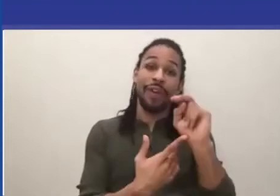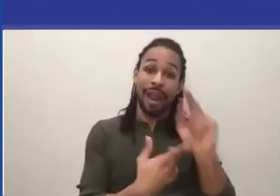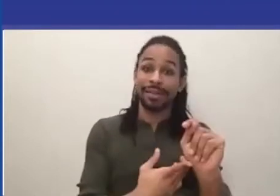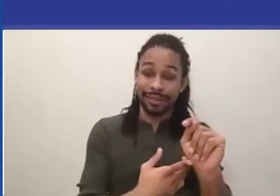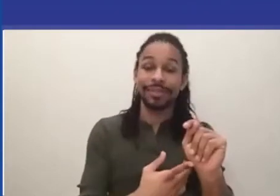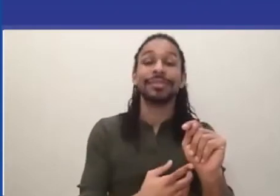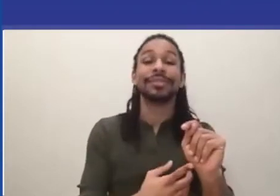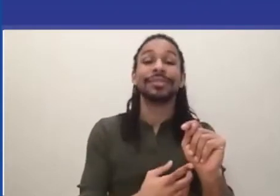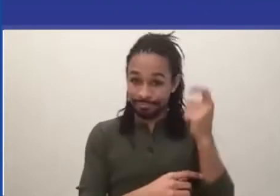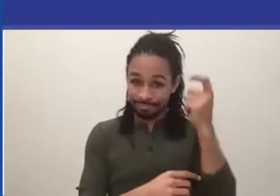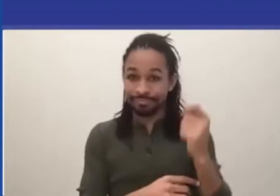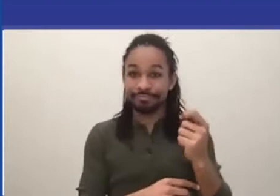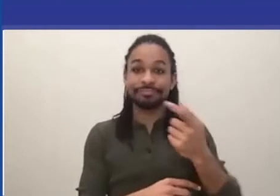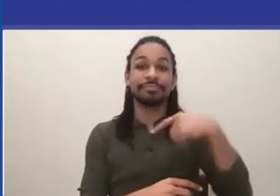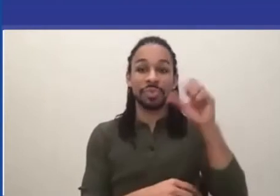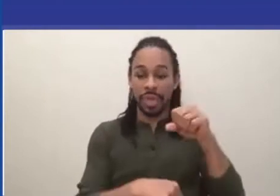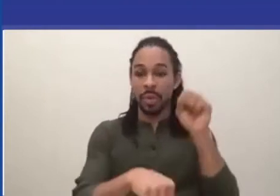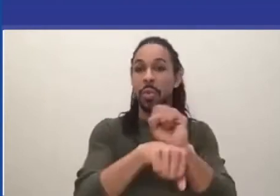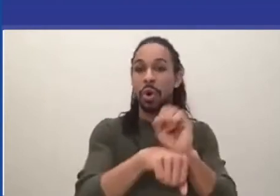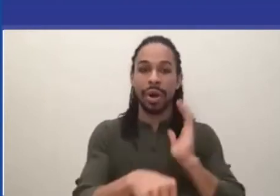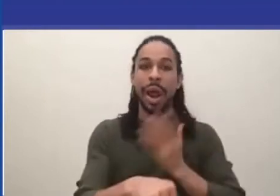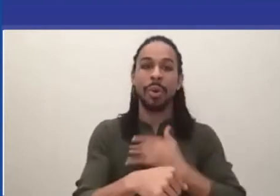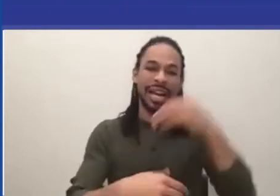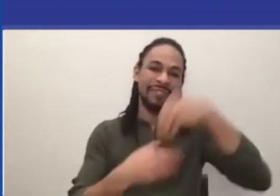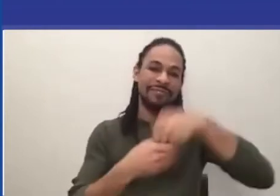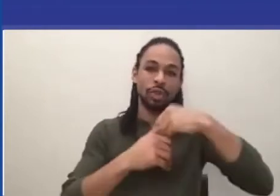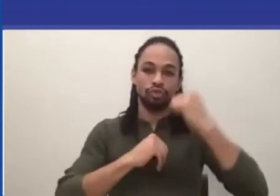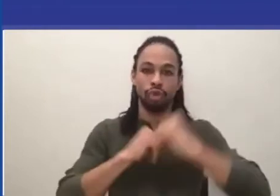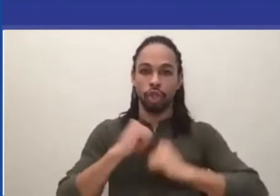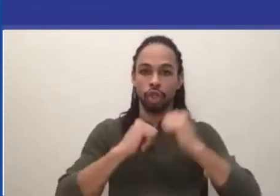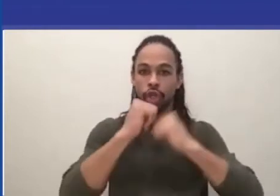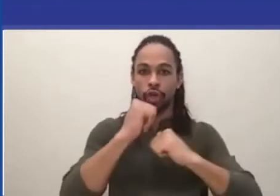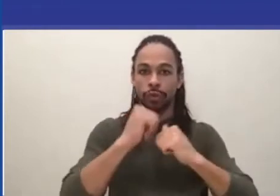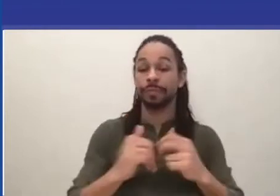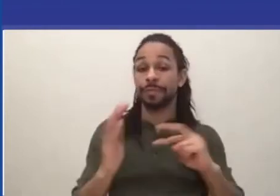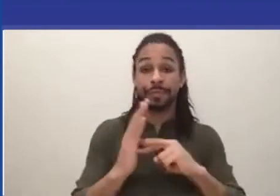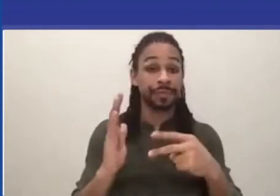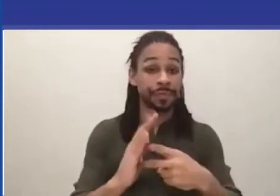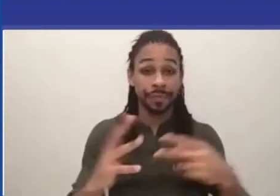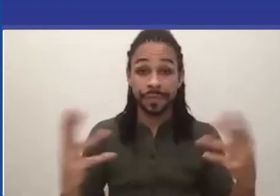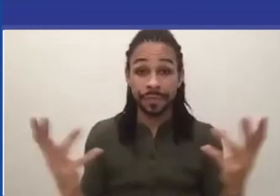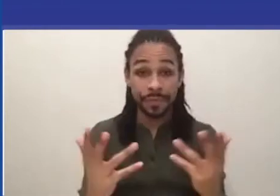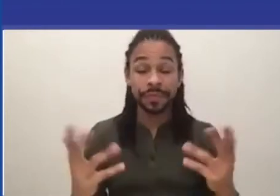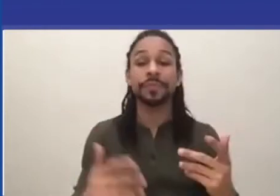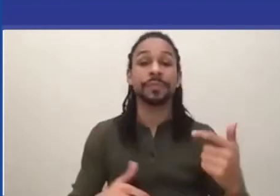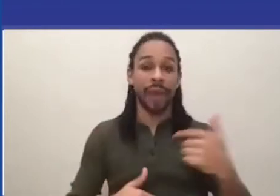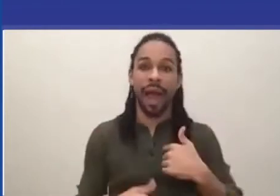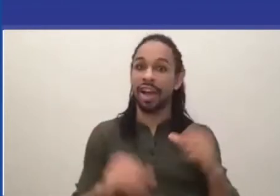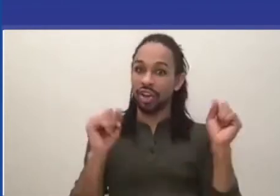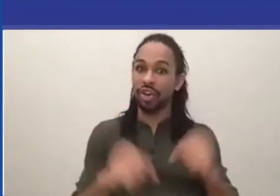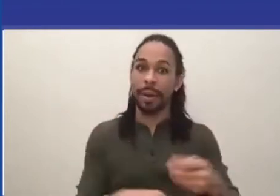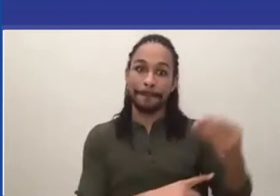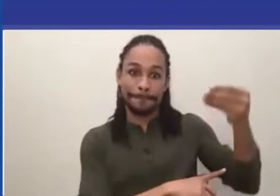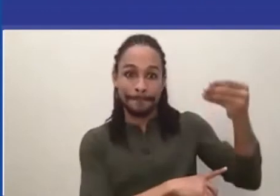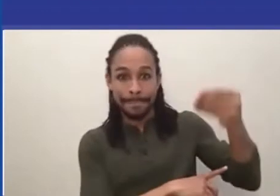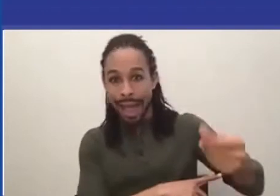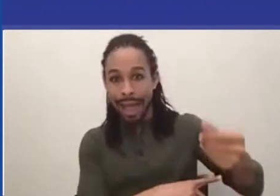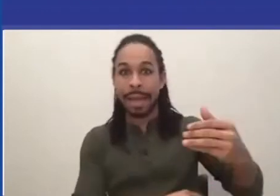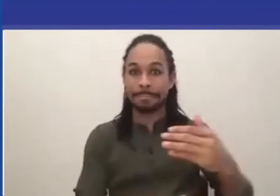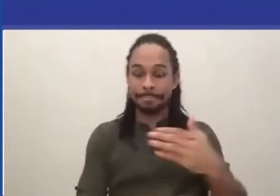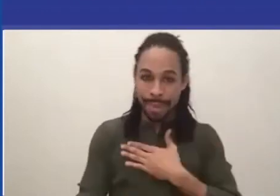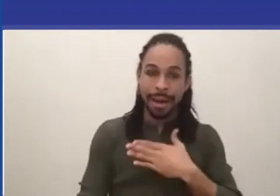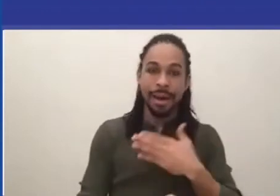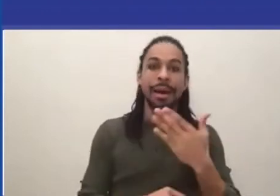our infrastructure. And so I was able to pay some of my